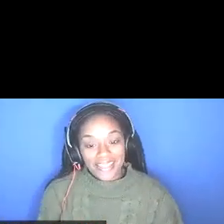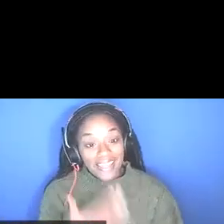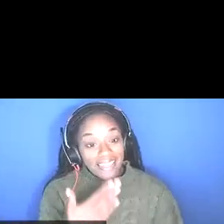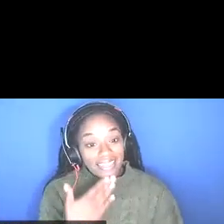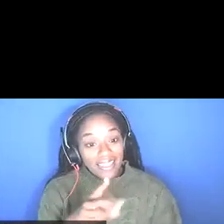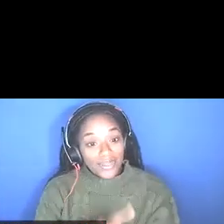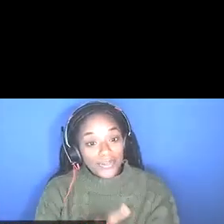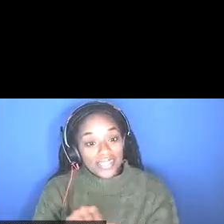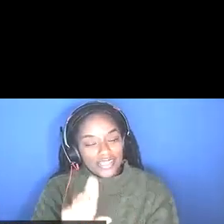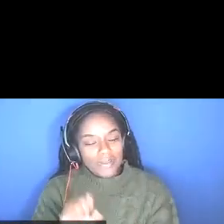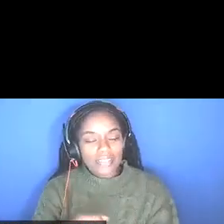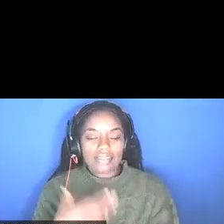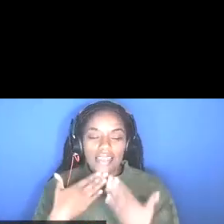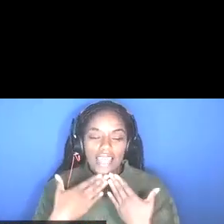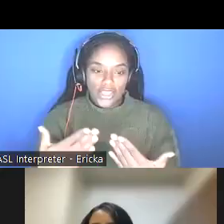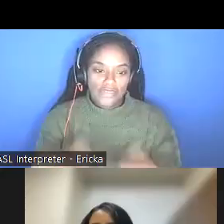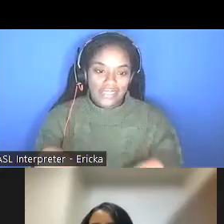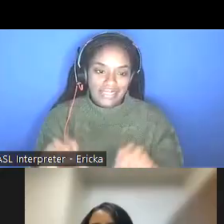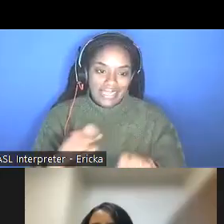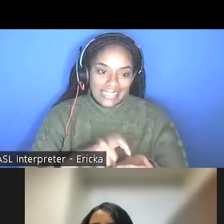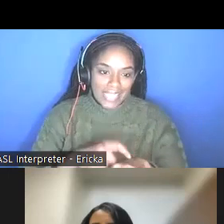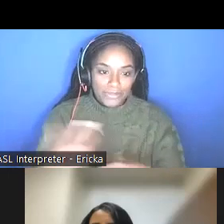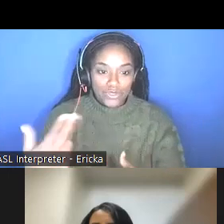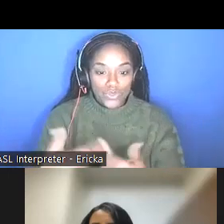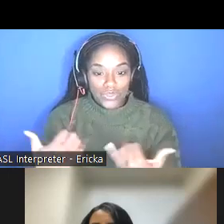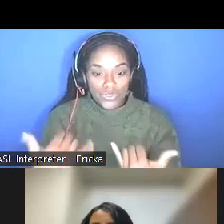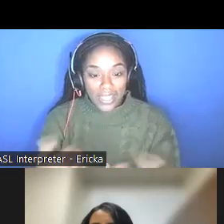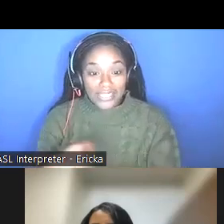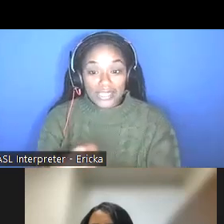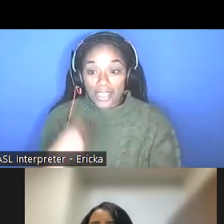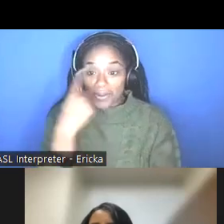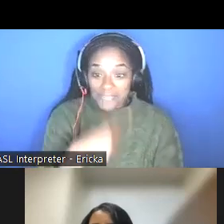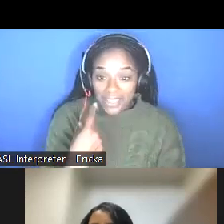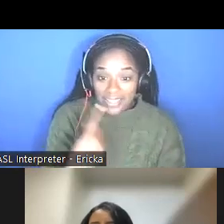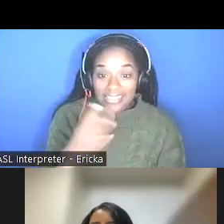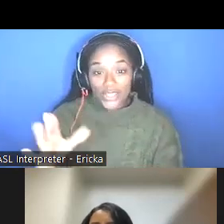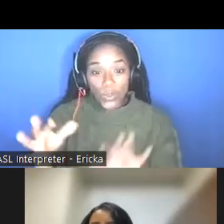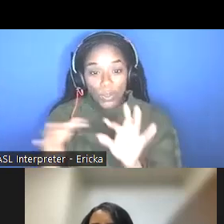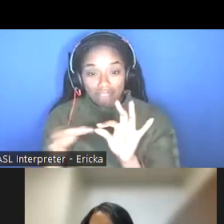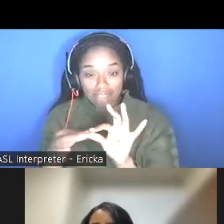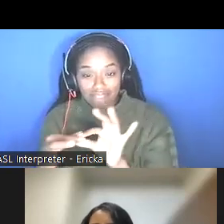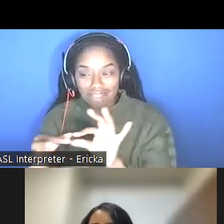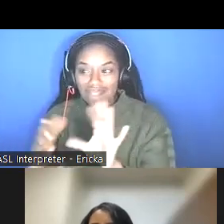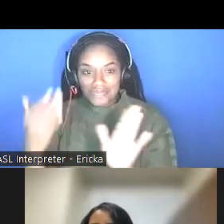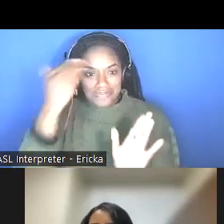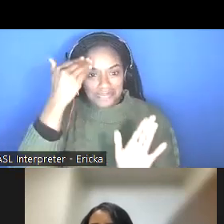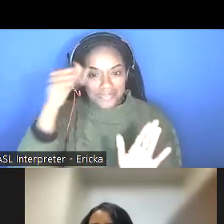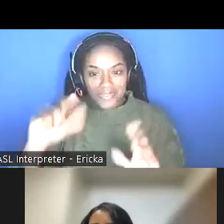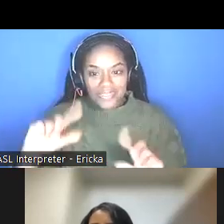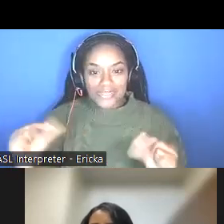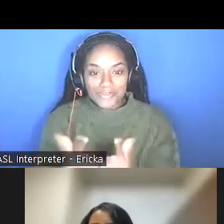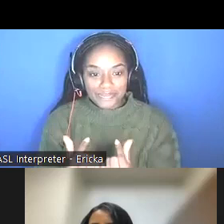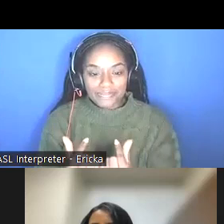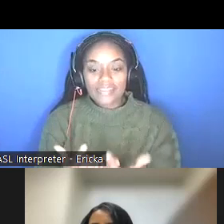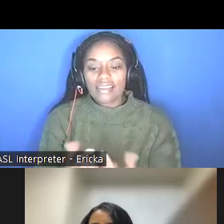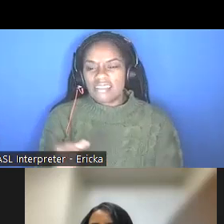for making time today to join us and to make your face and your words familiar to this group. The